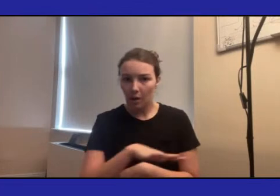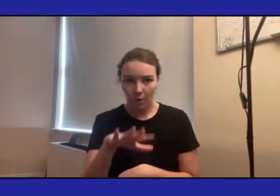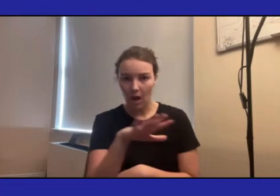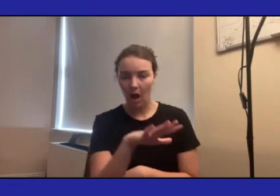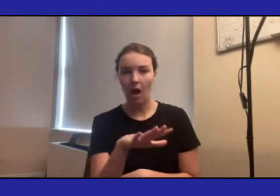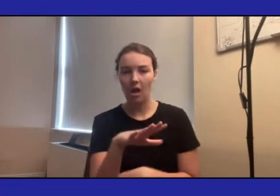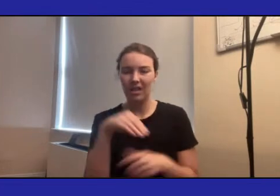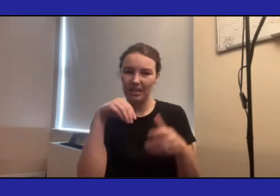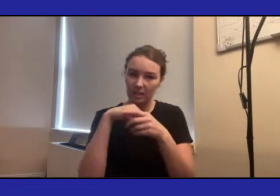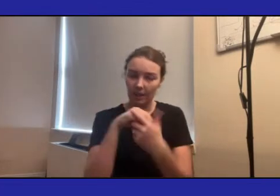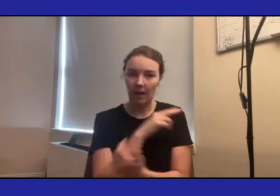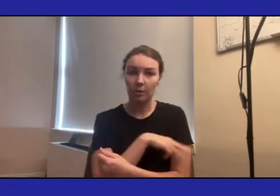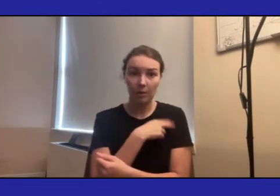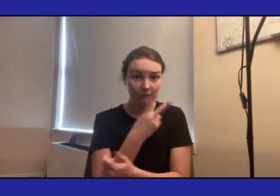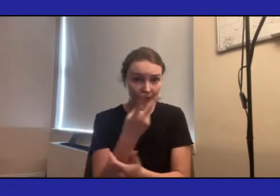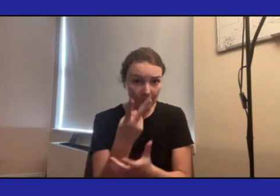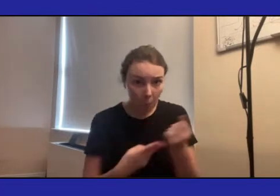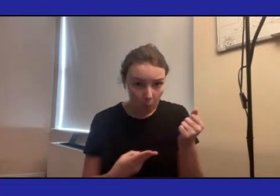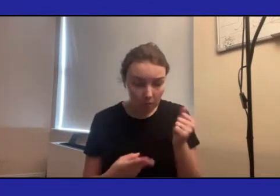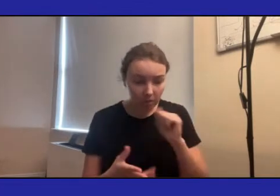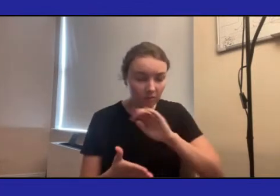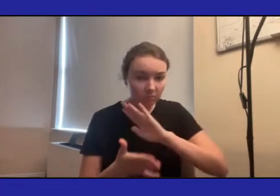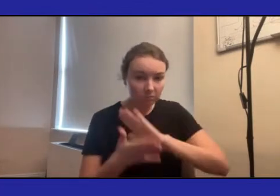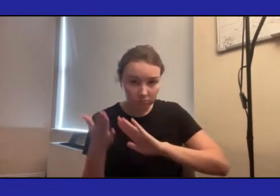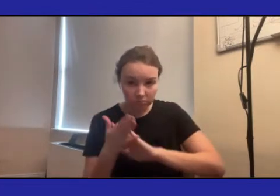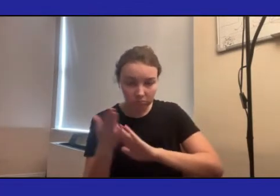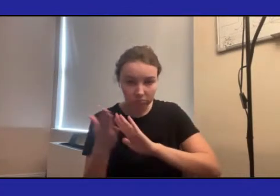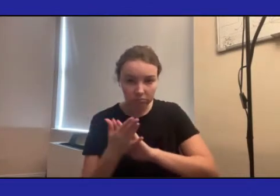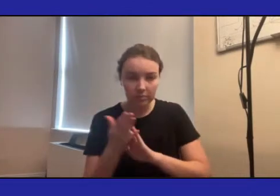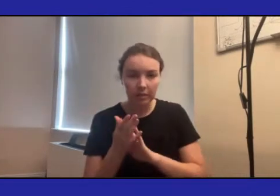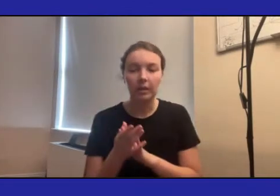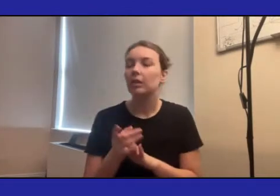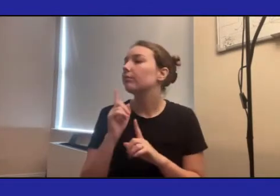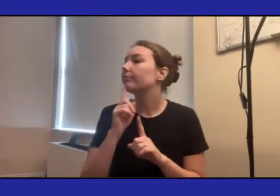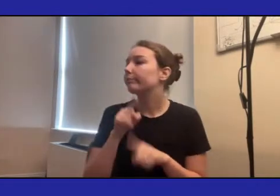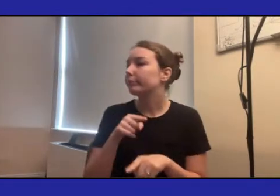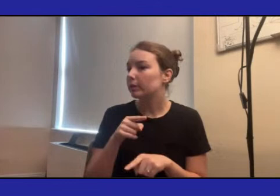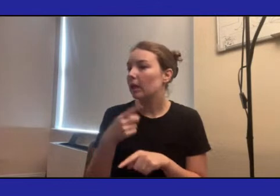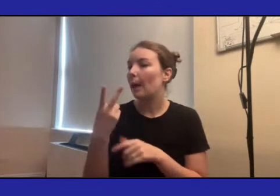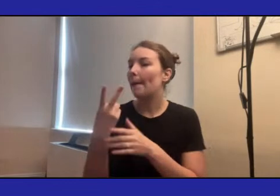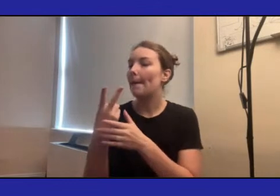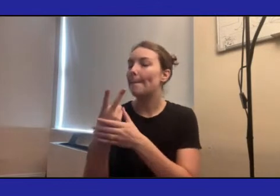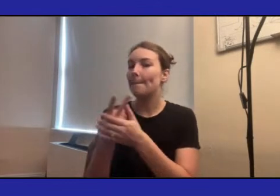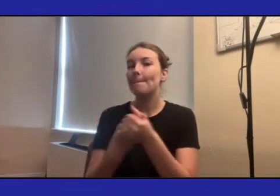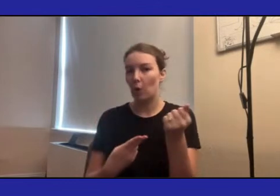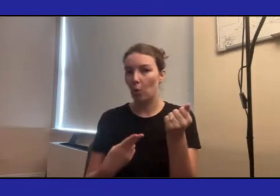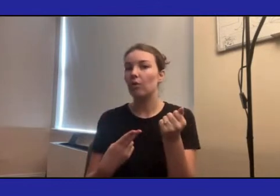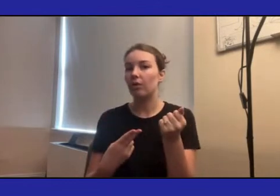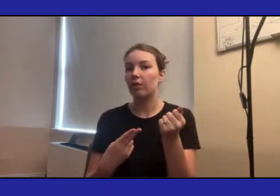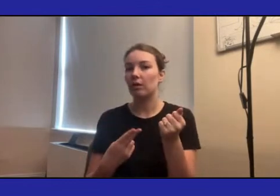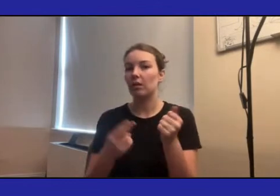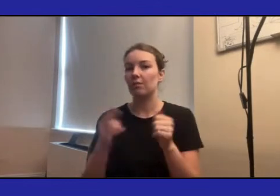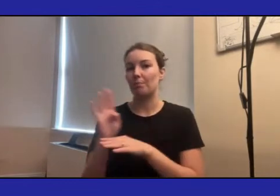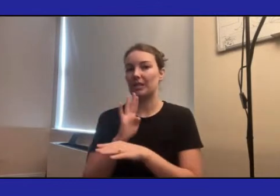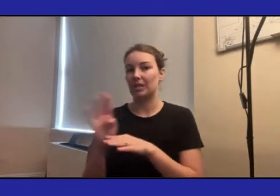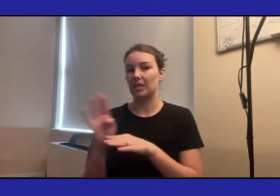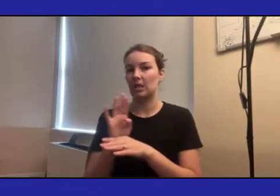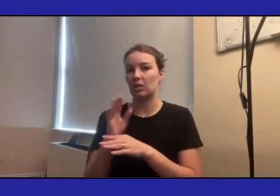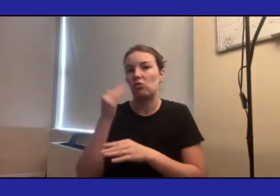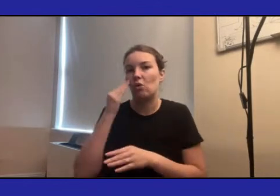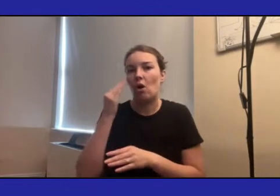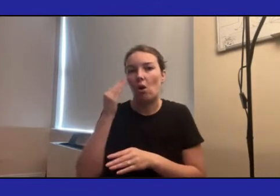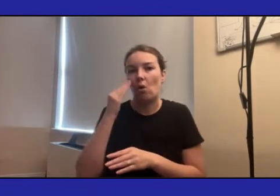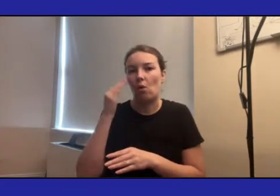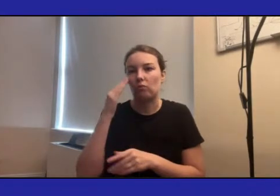the test of that is that both of these operators are aware that the other is going to be in the hospital. They were